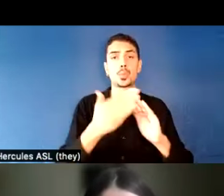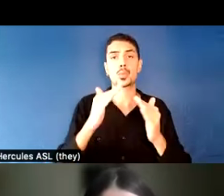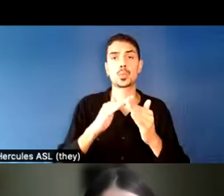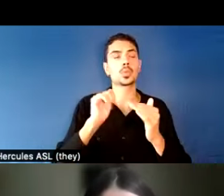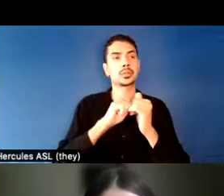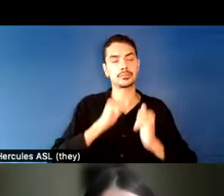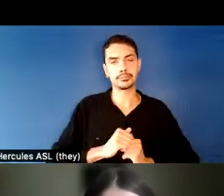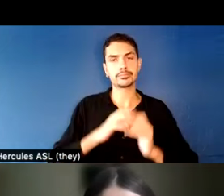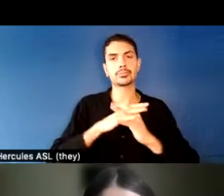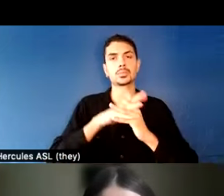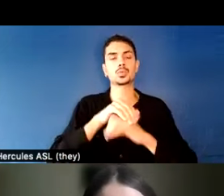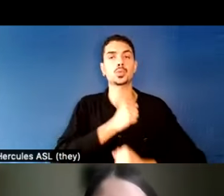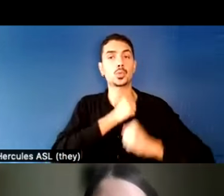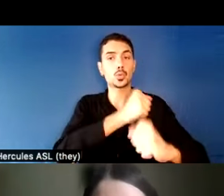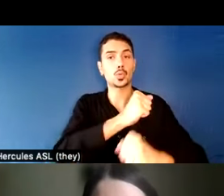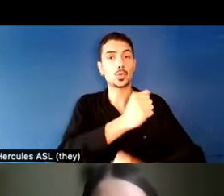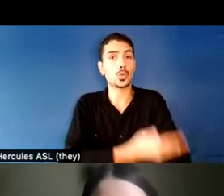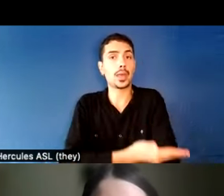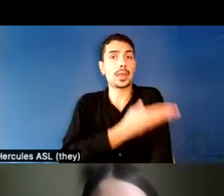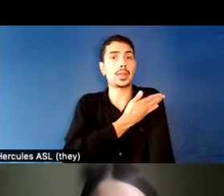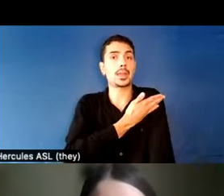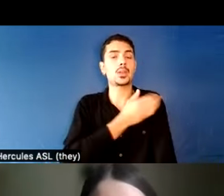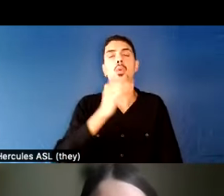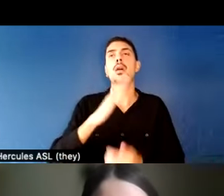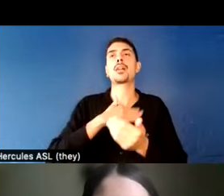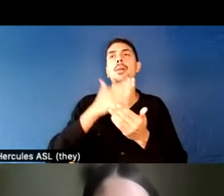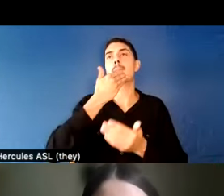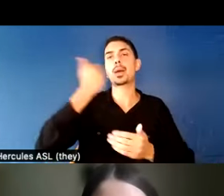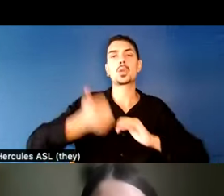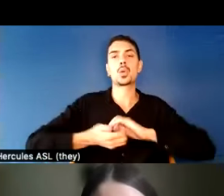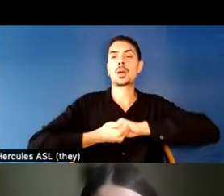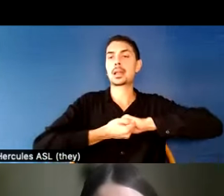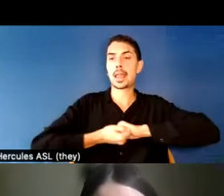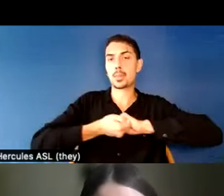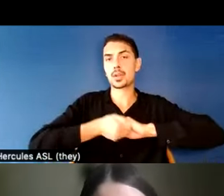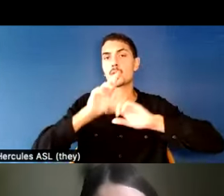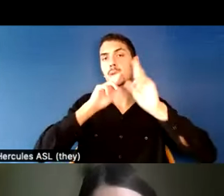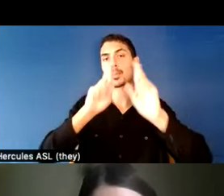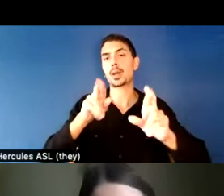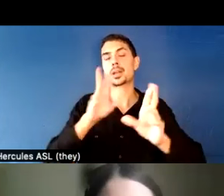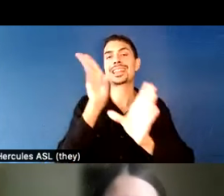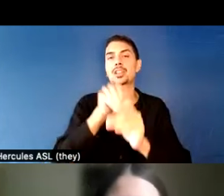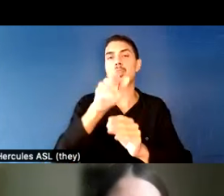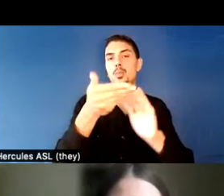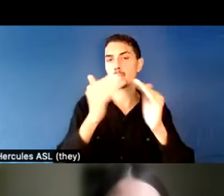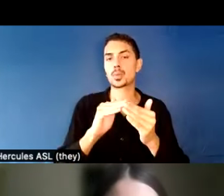strengthen or just have a better collaborative response within your own community.